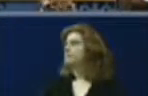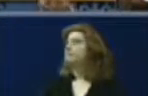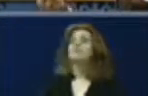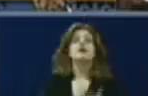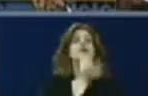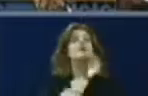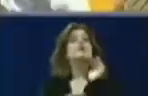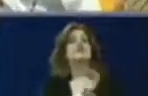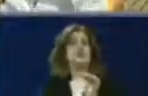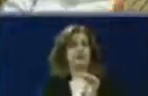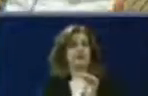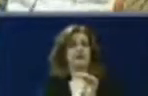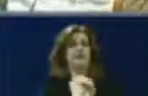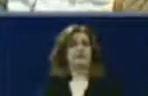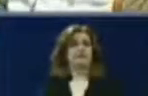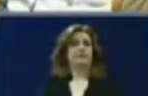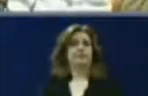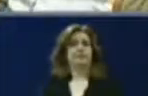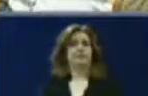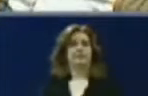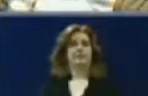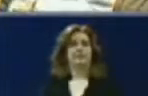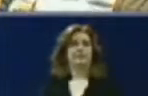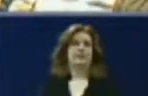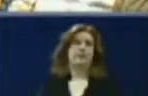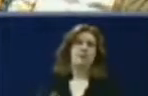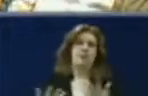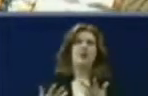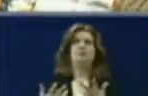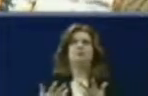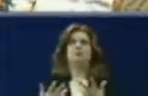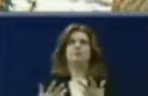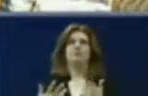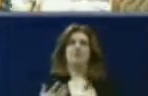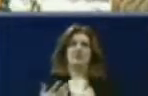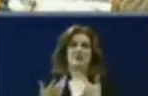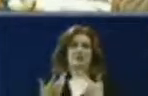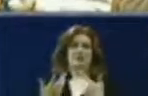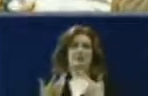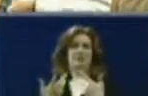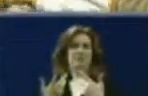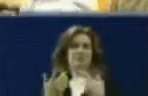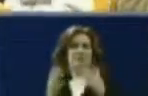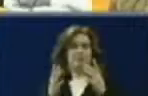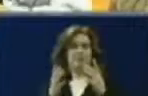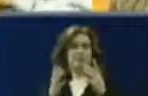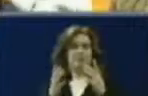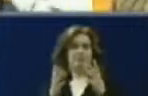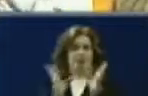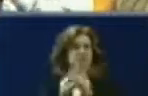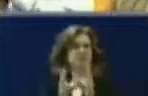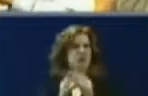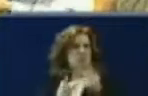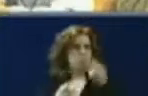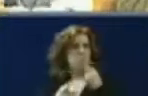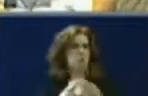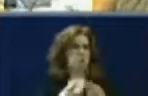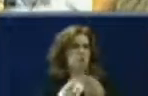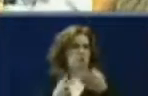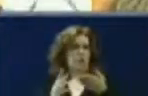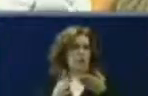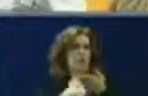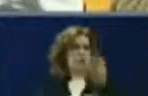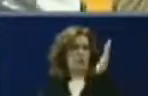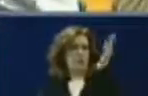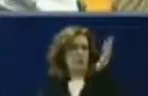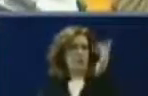Good evening. We will, since we've had a work session, go pretty briefly through this presentation, but